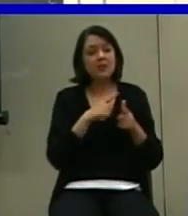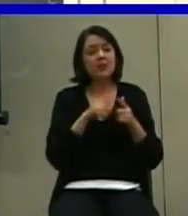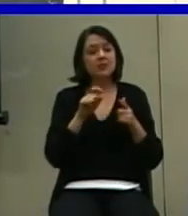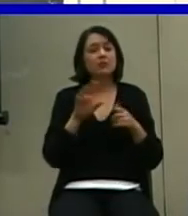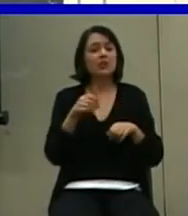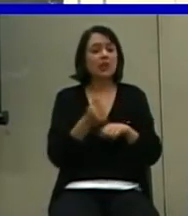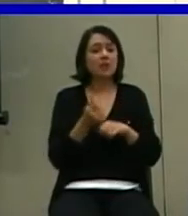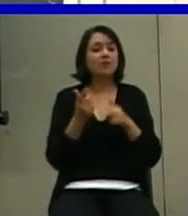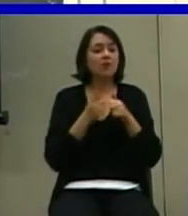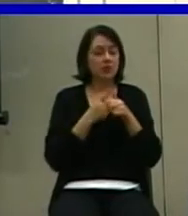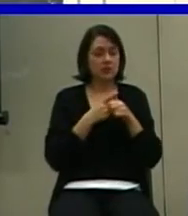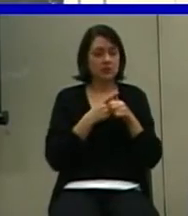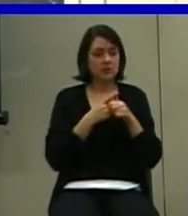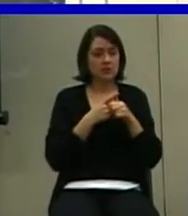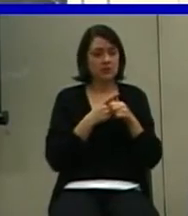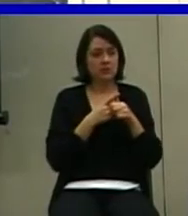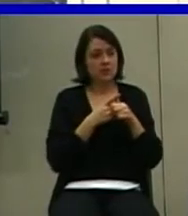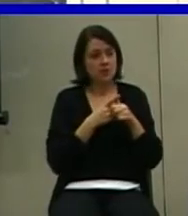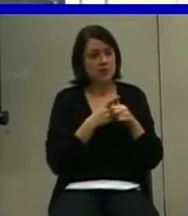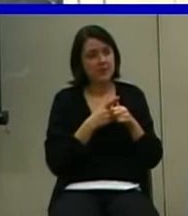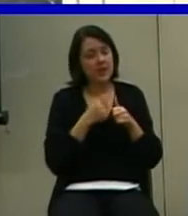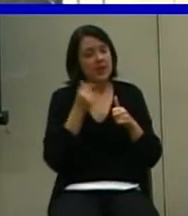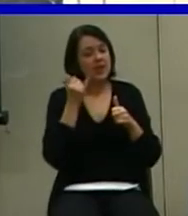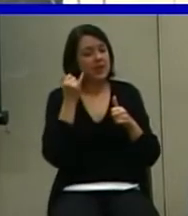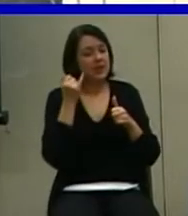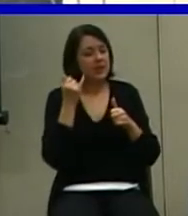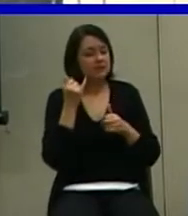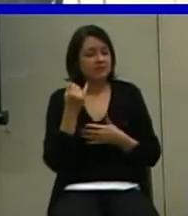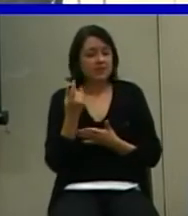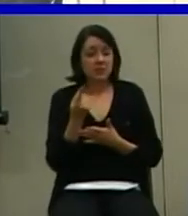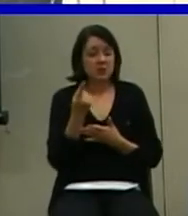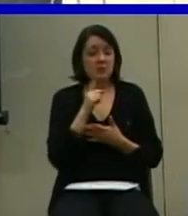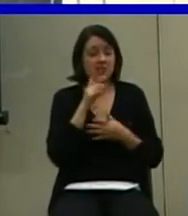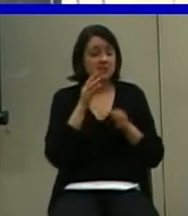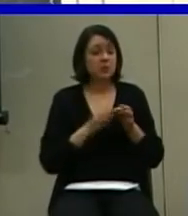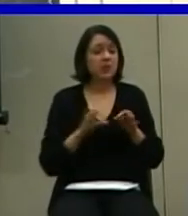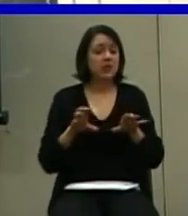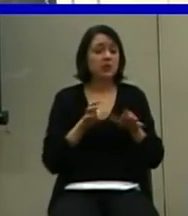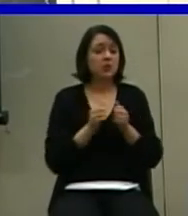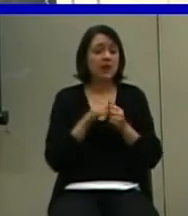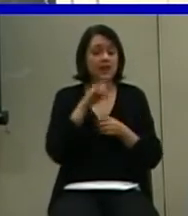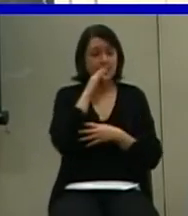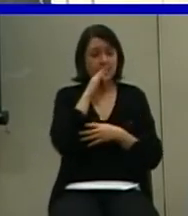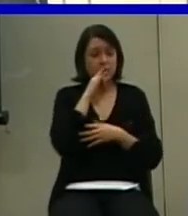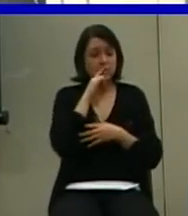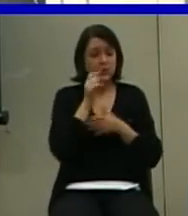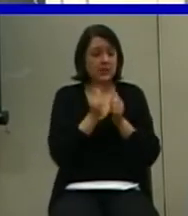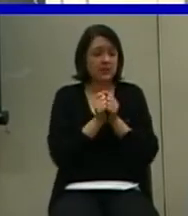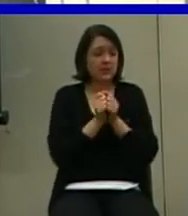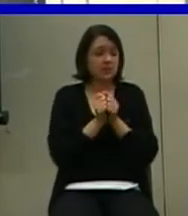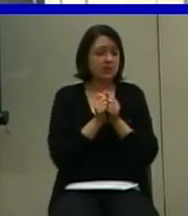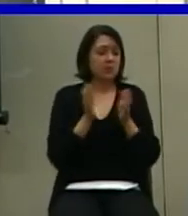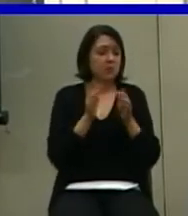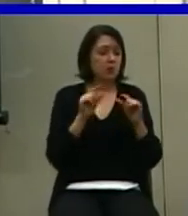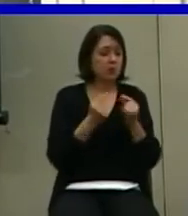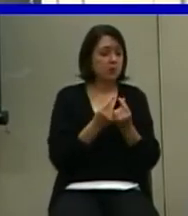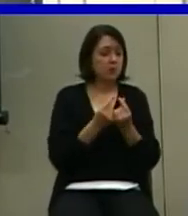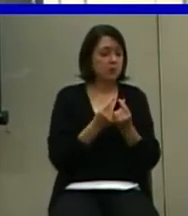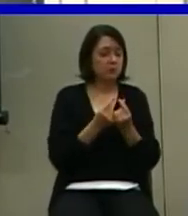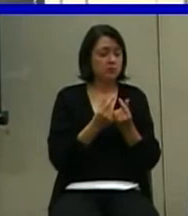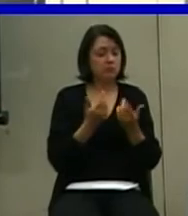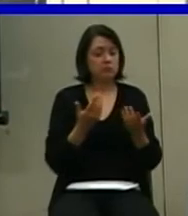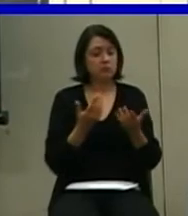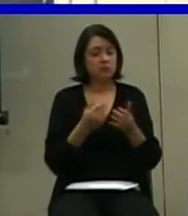that established before we can go any further. Is there something really simple we could do with that kid on small groups, before we move into